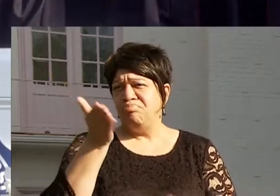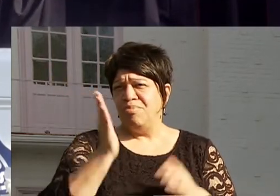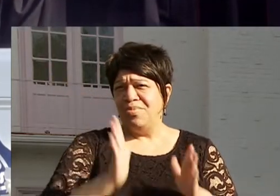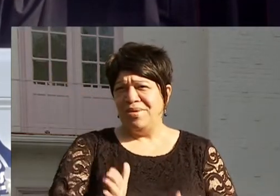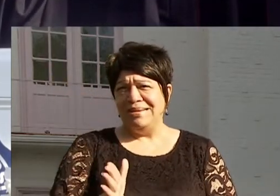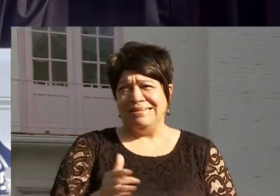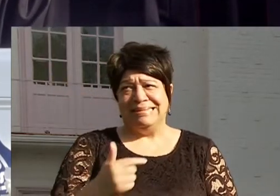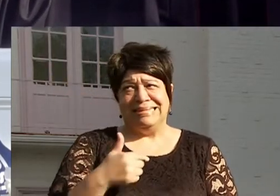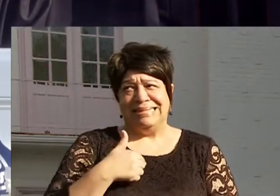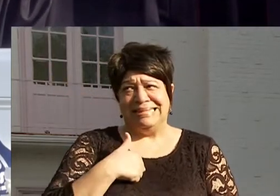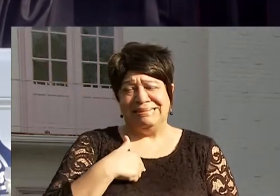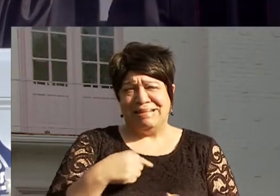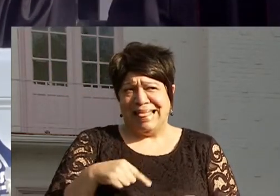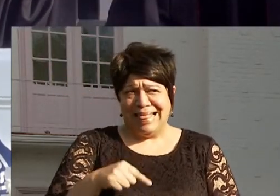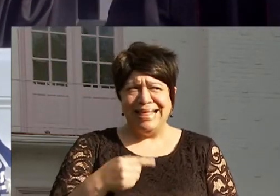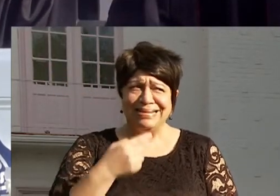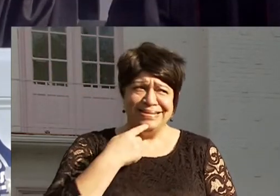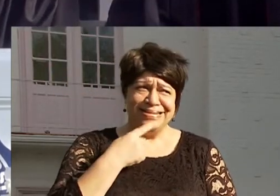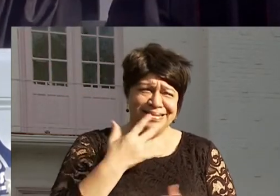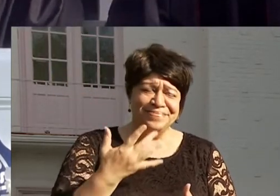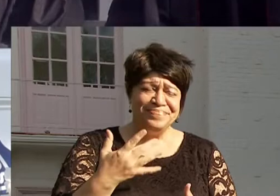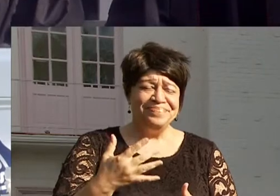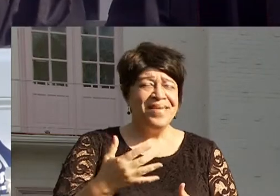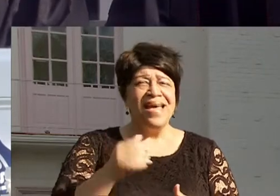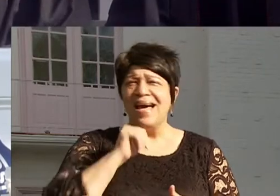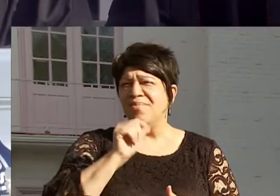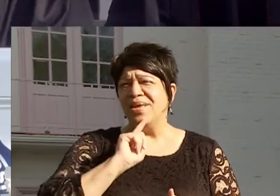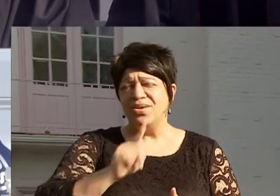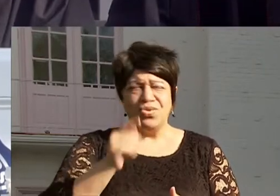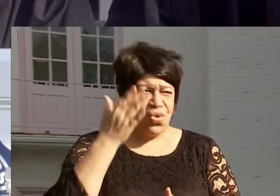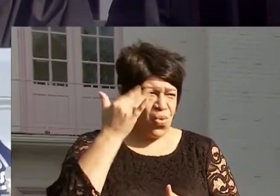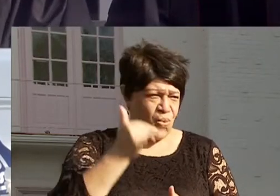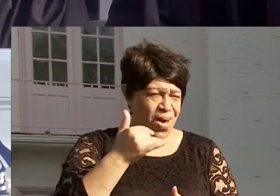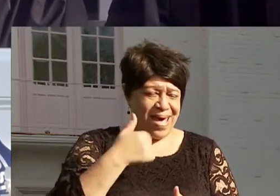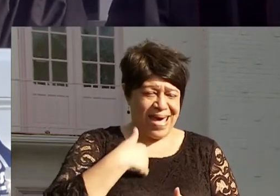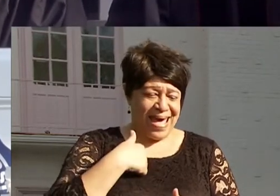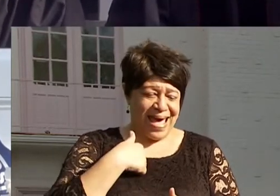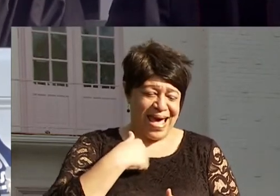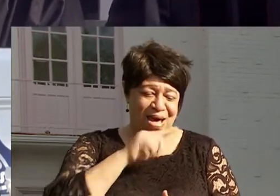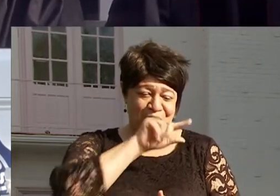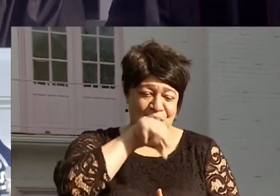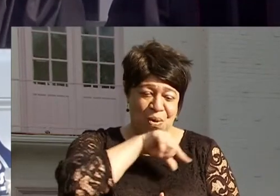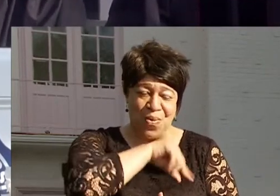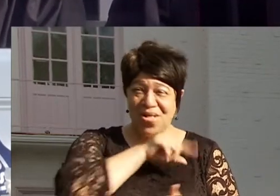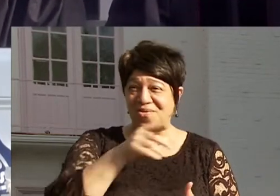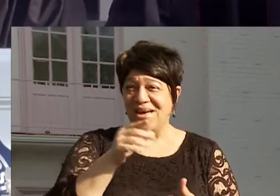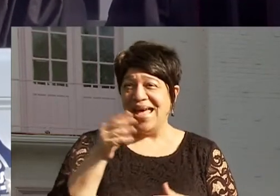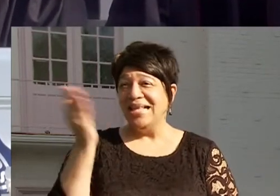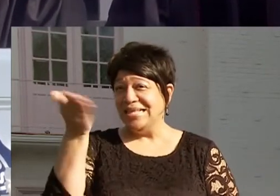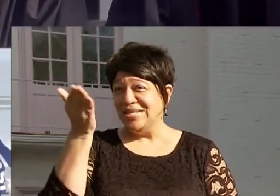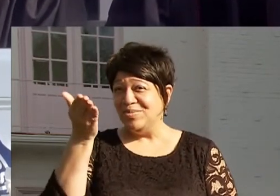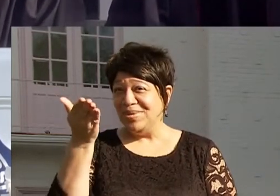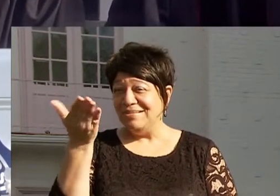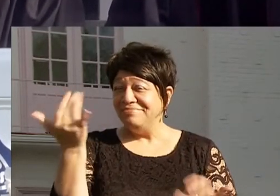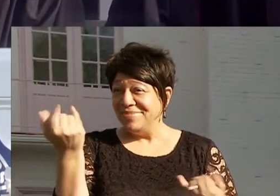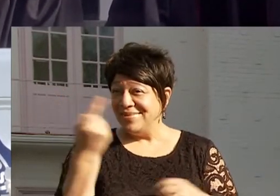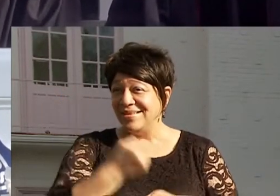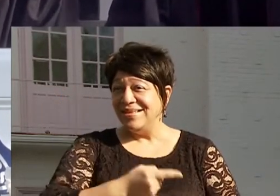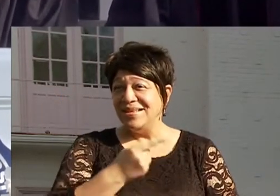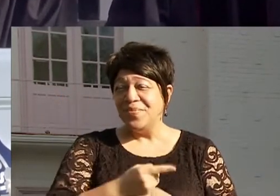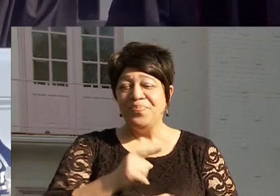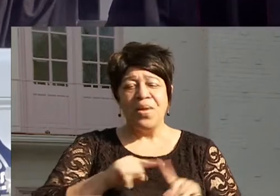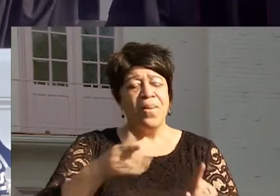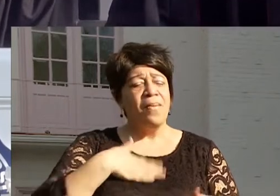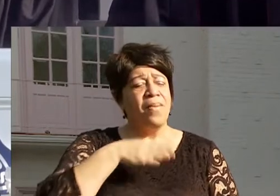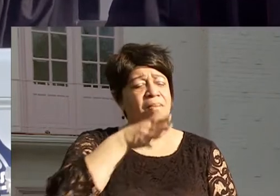intimidating to say yes. And I'm not sure why or how qualified I am to speak here today, but my mother